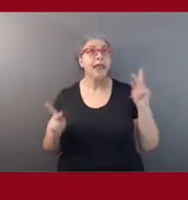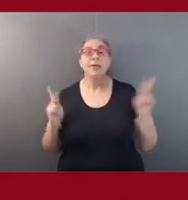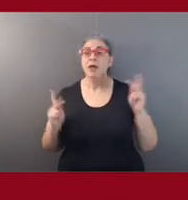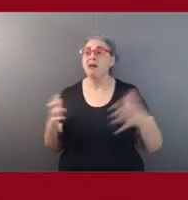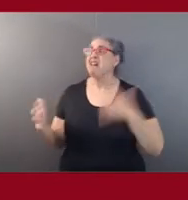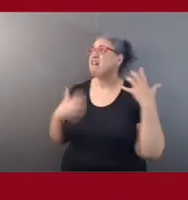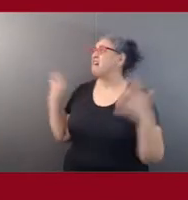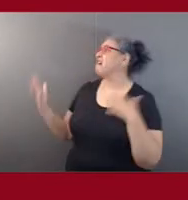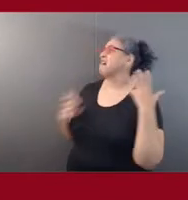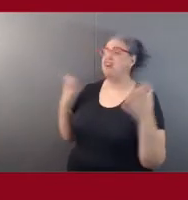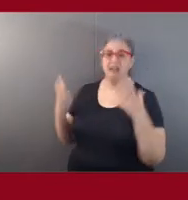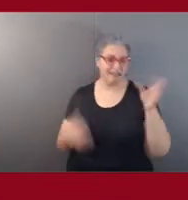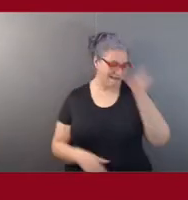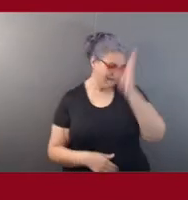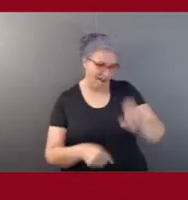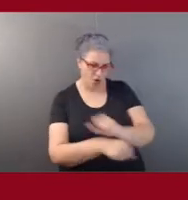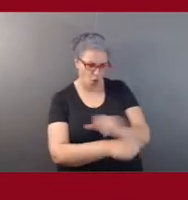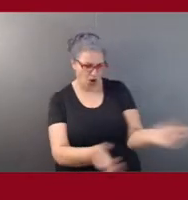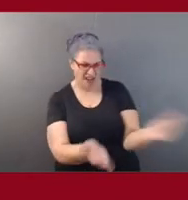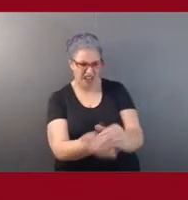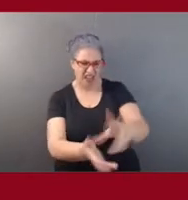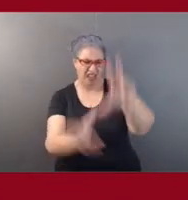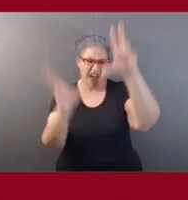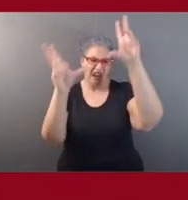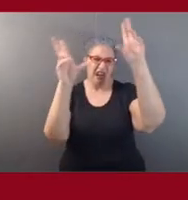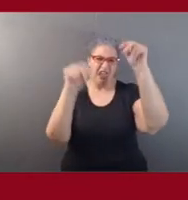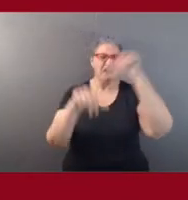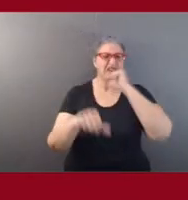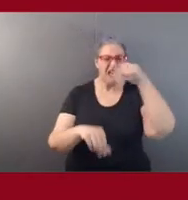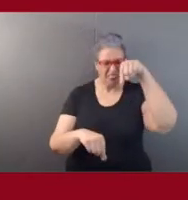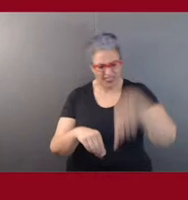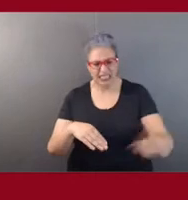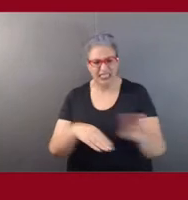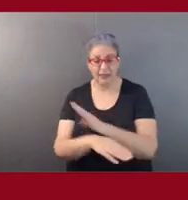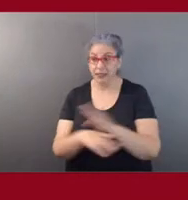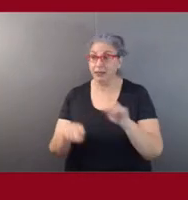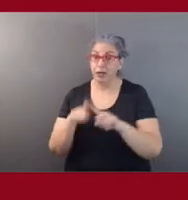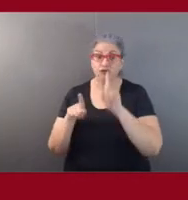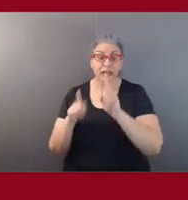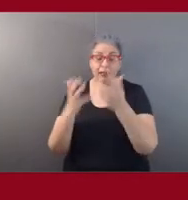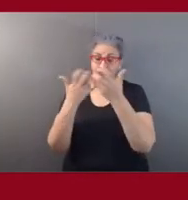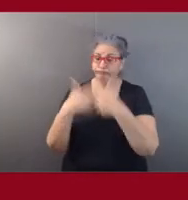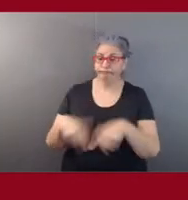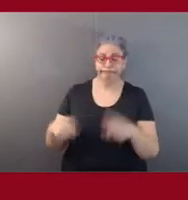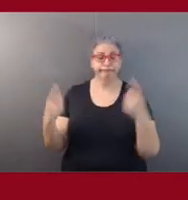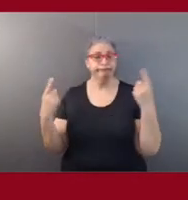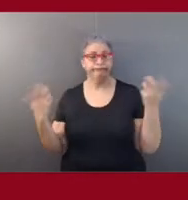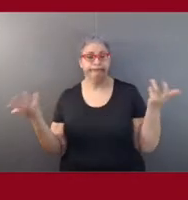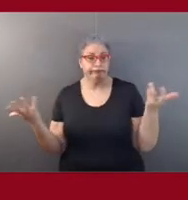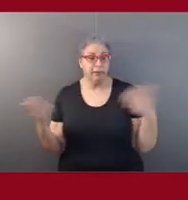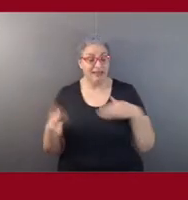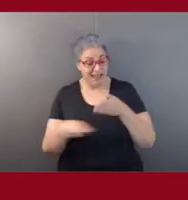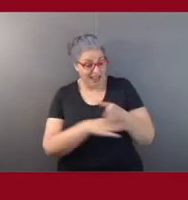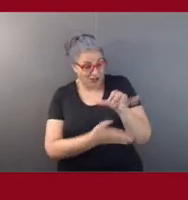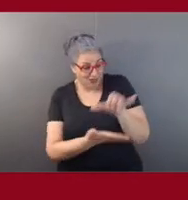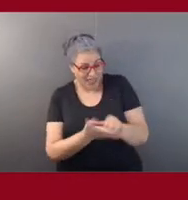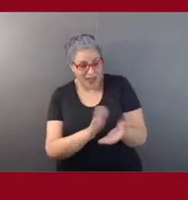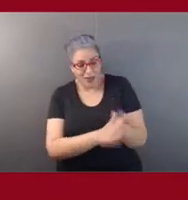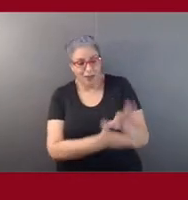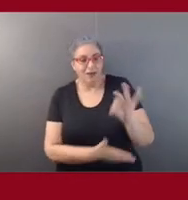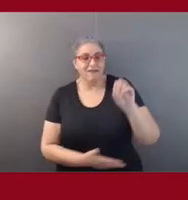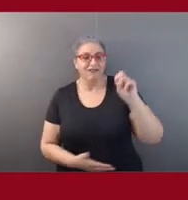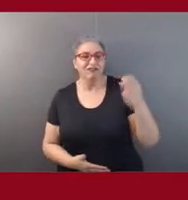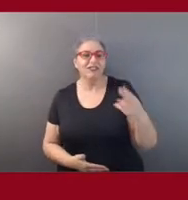that she would never work again and all of these different things. And it actually worked out really well. And right after that became the flashpoint for Me